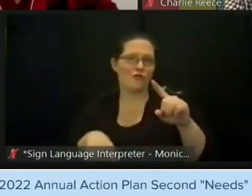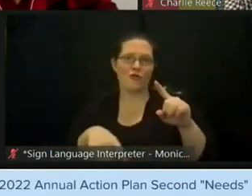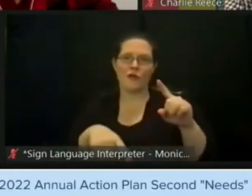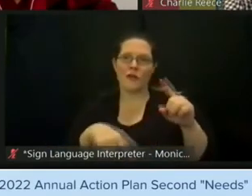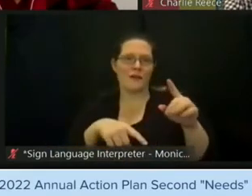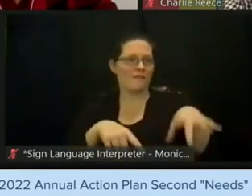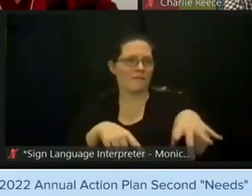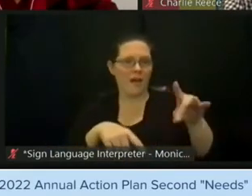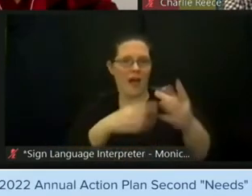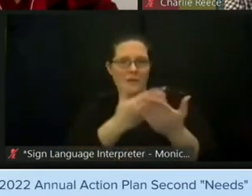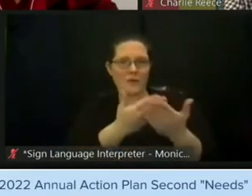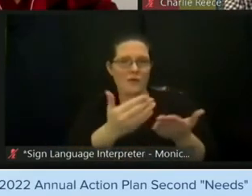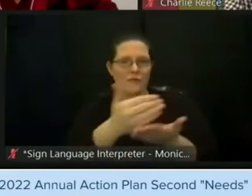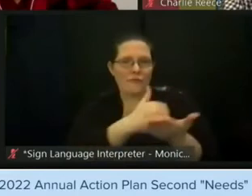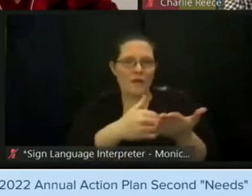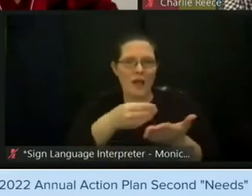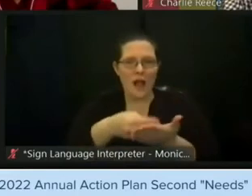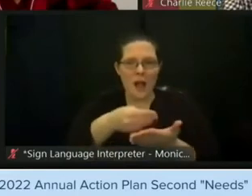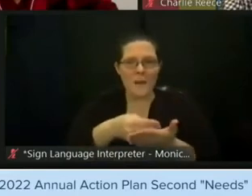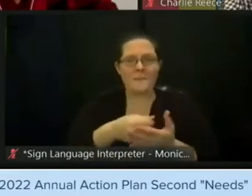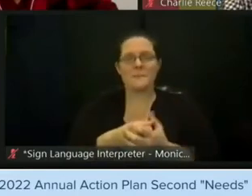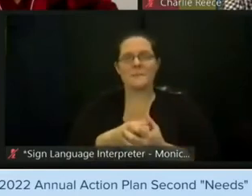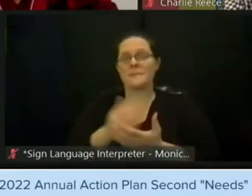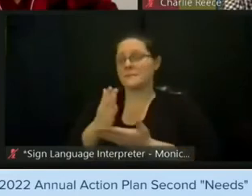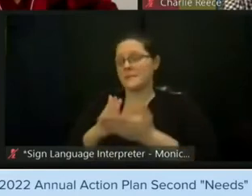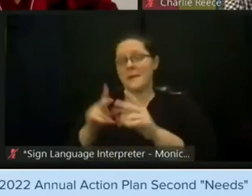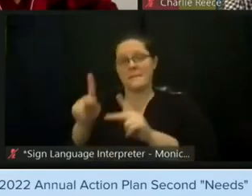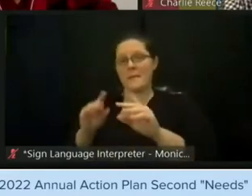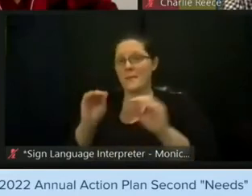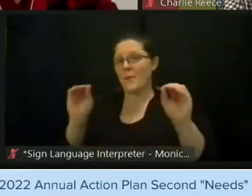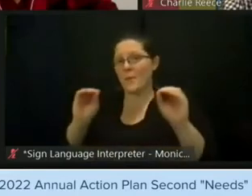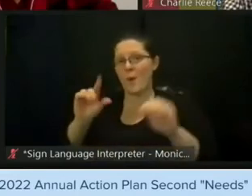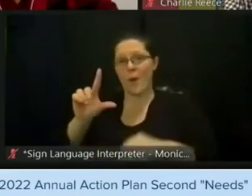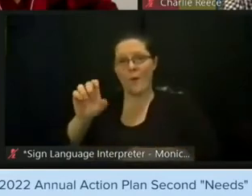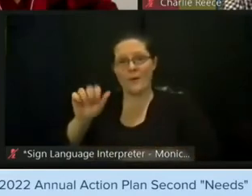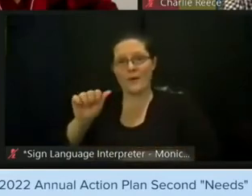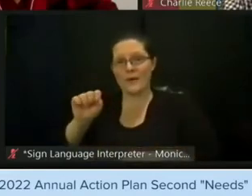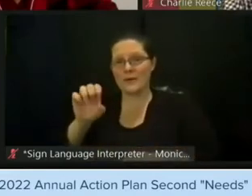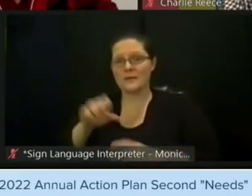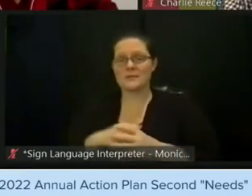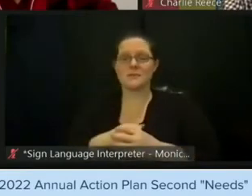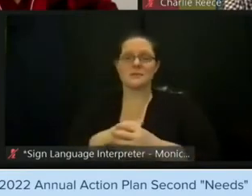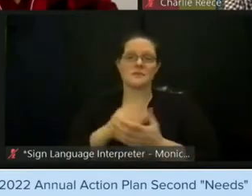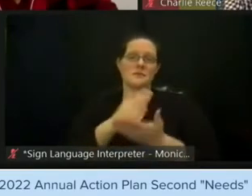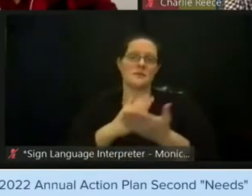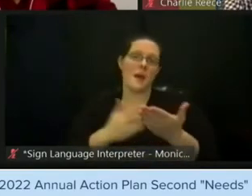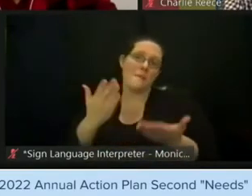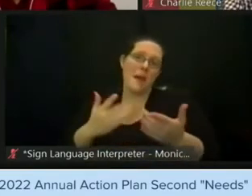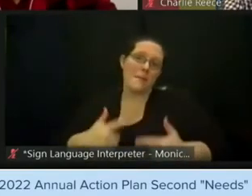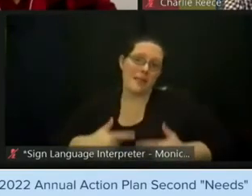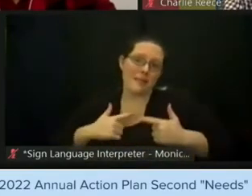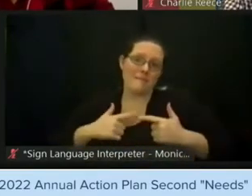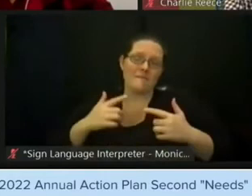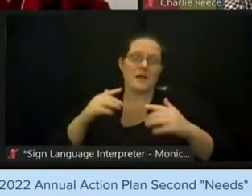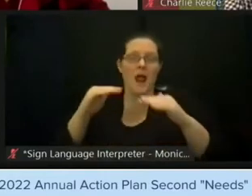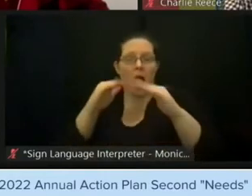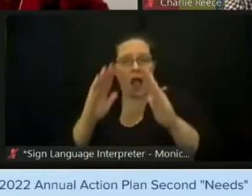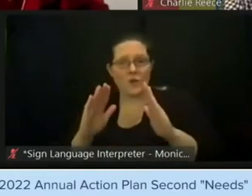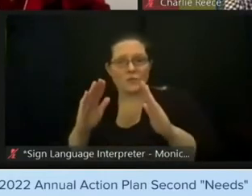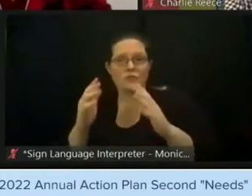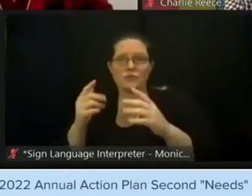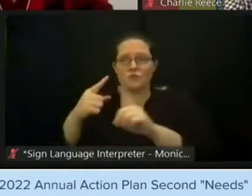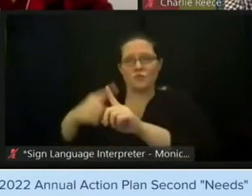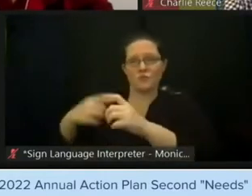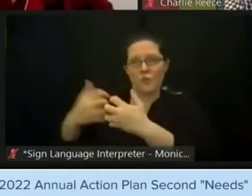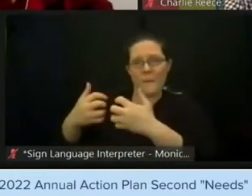documentation. Others may not have had a lease or may have lived in a rooming house or hotel. There's various